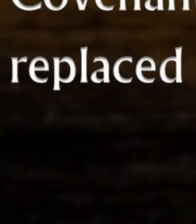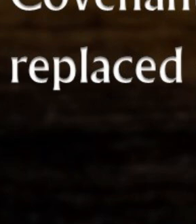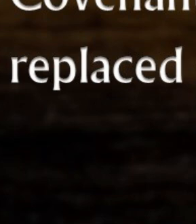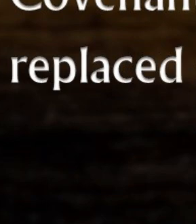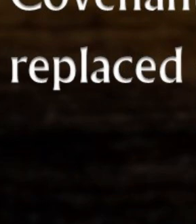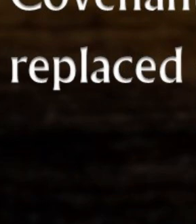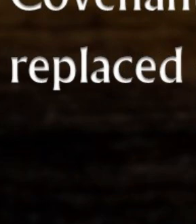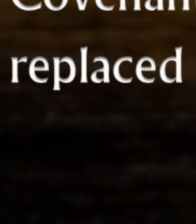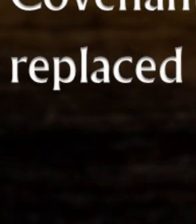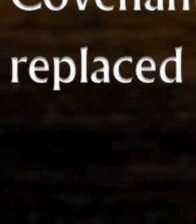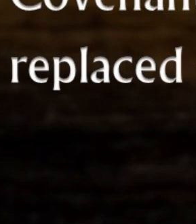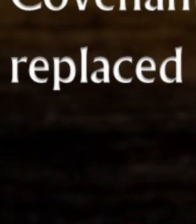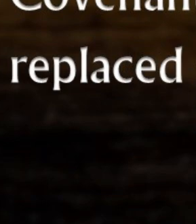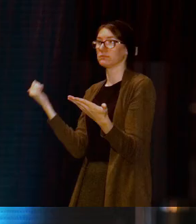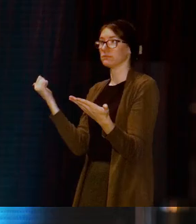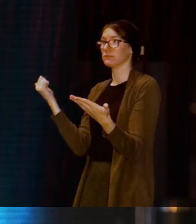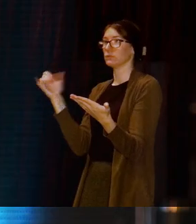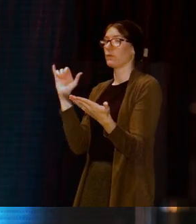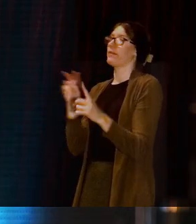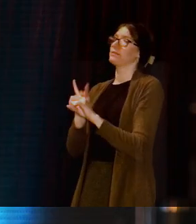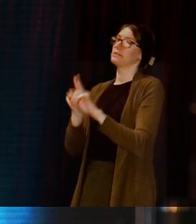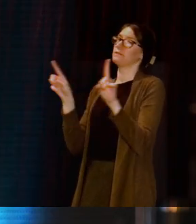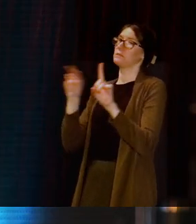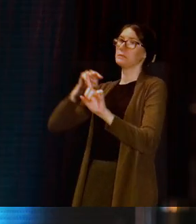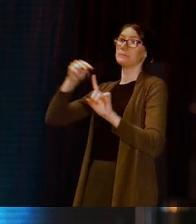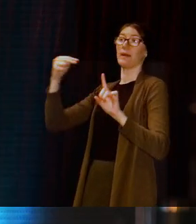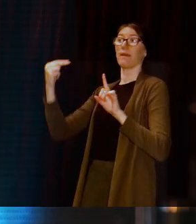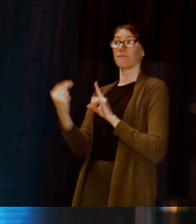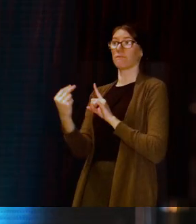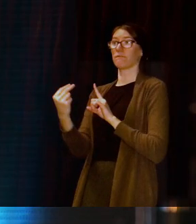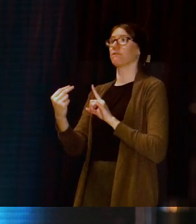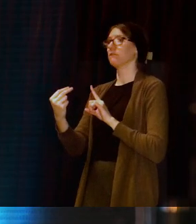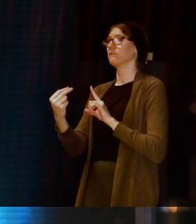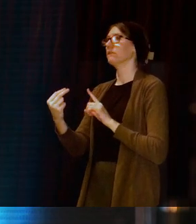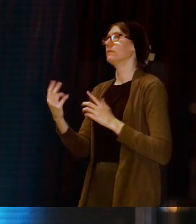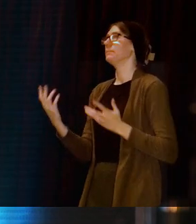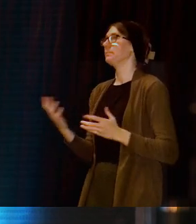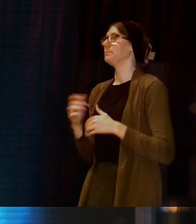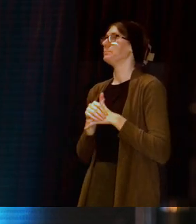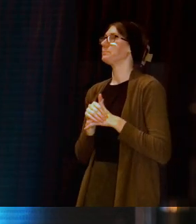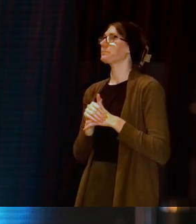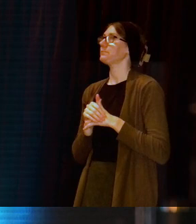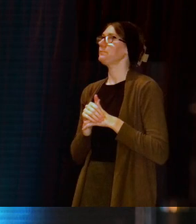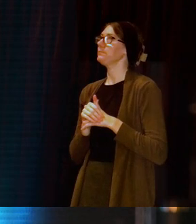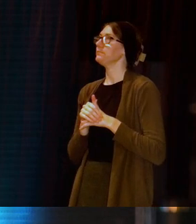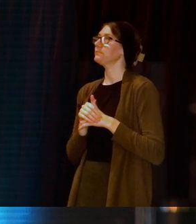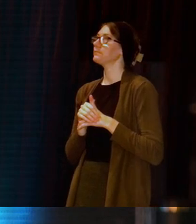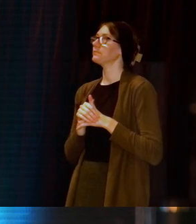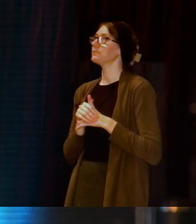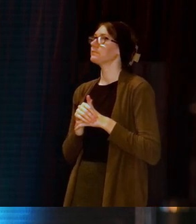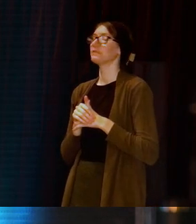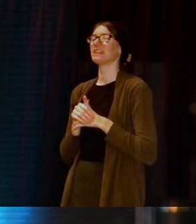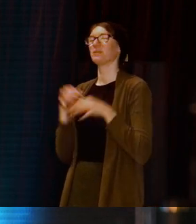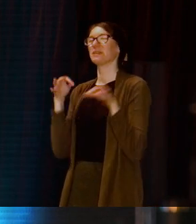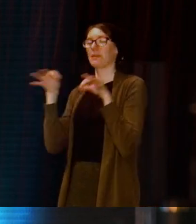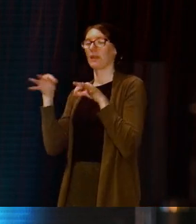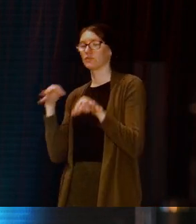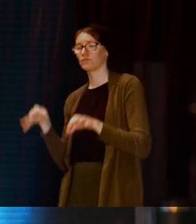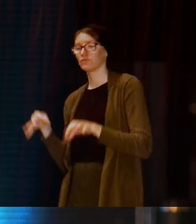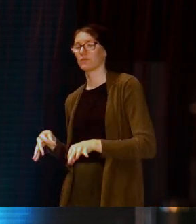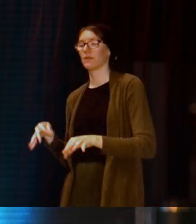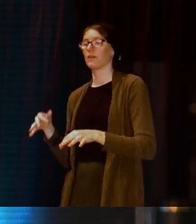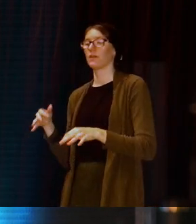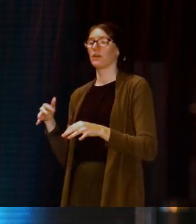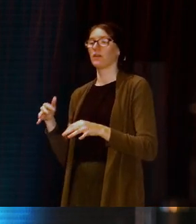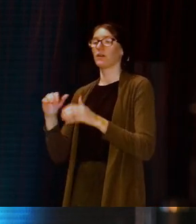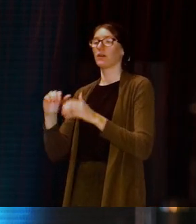and everything else. And so it's a different look at that. Now, the explanation of